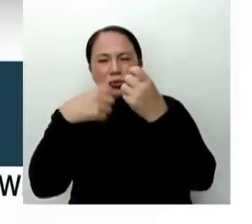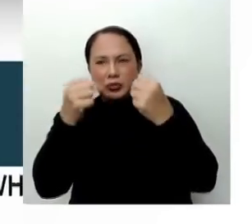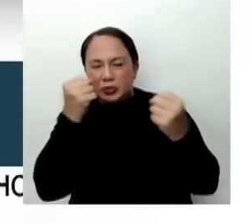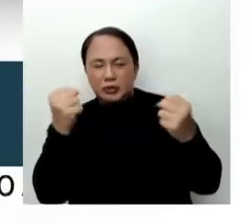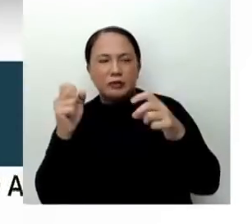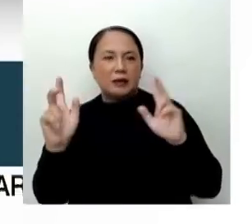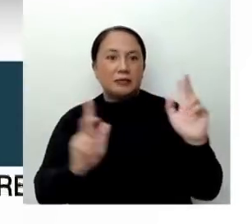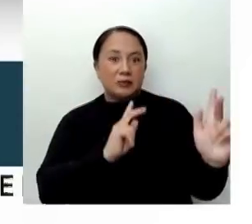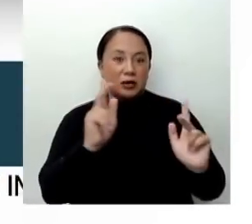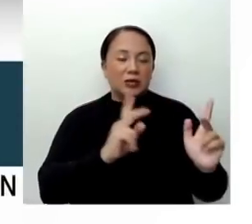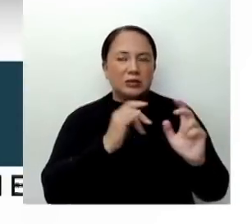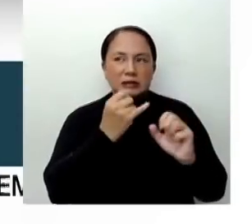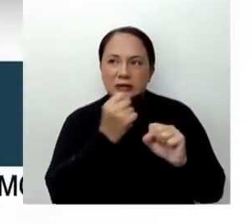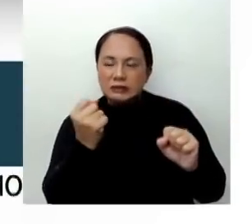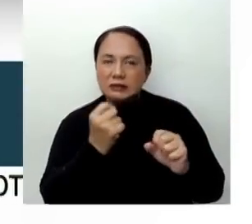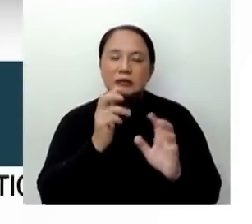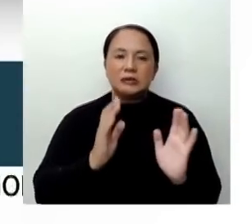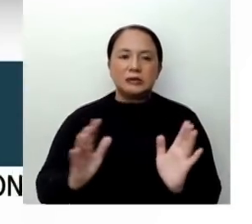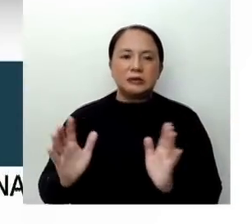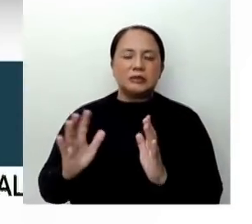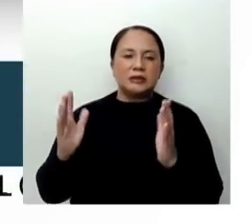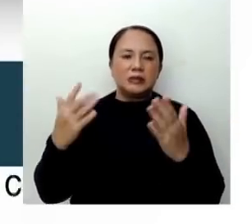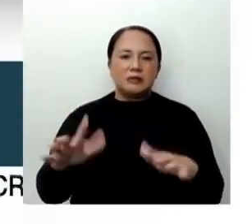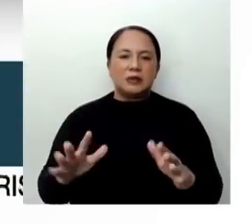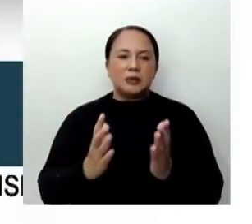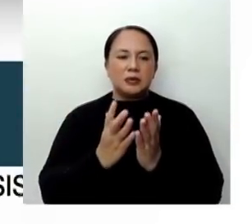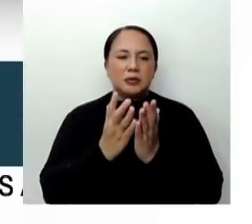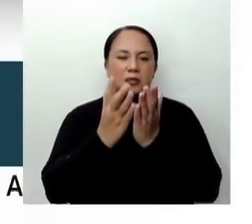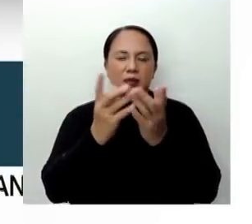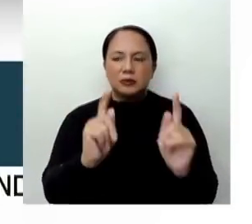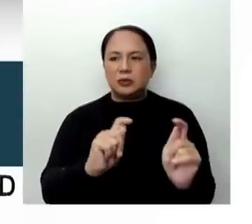mga bangka sa dagat, inahon na po namin lahat.